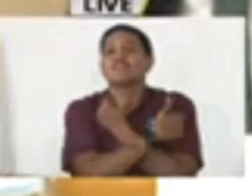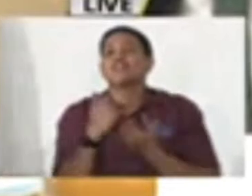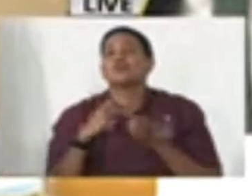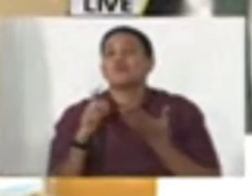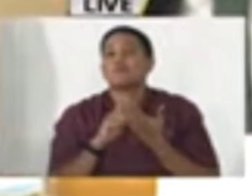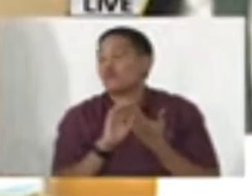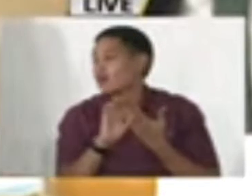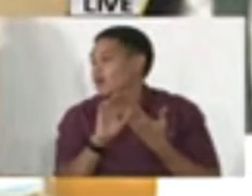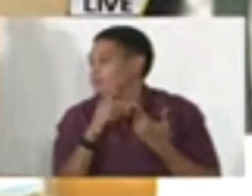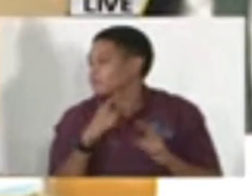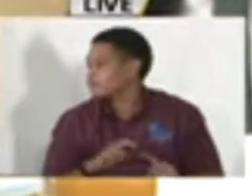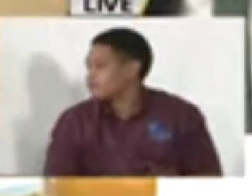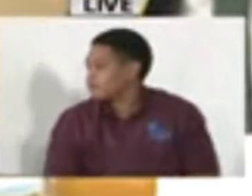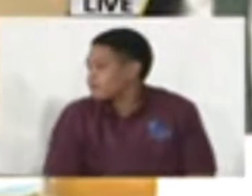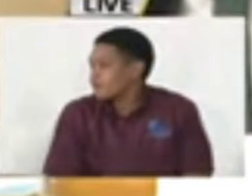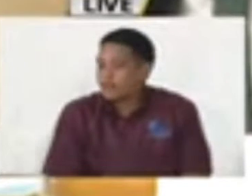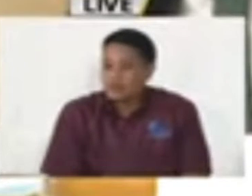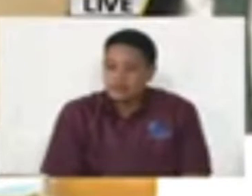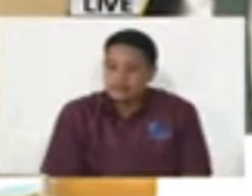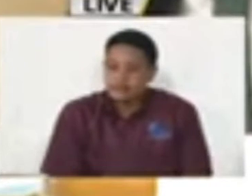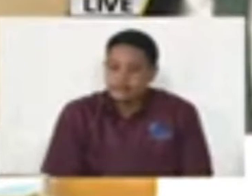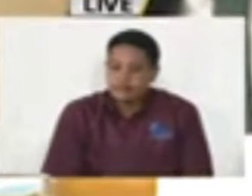program.